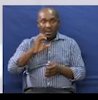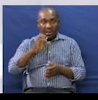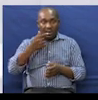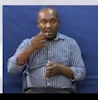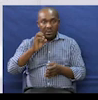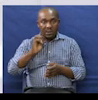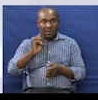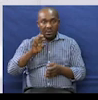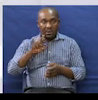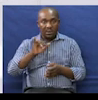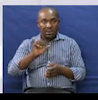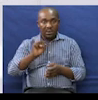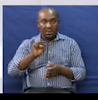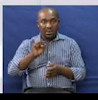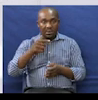of